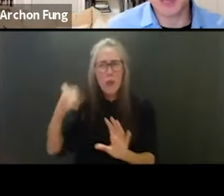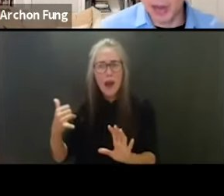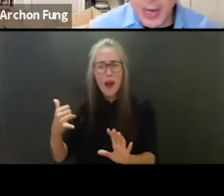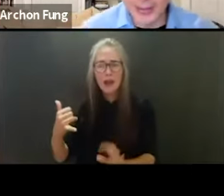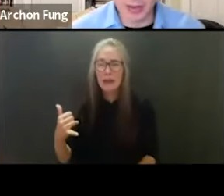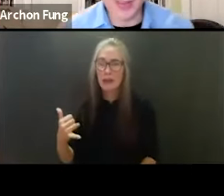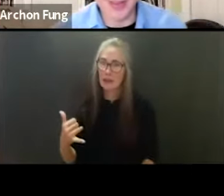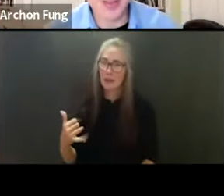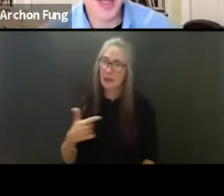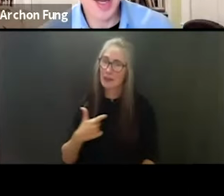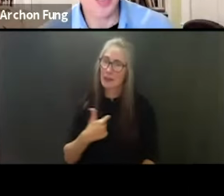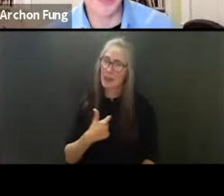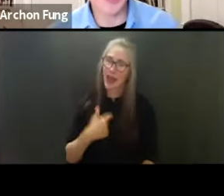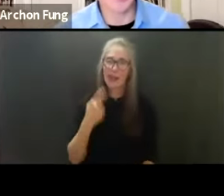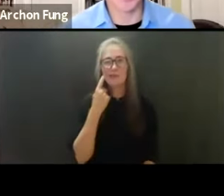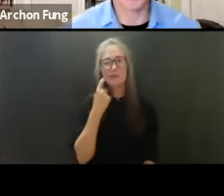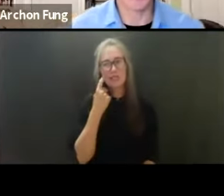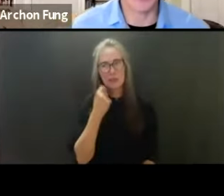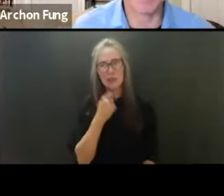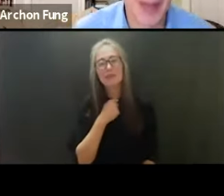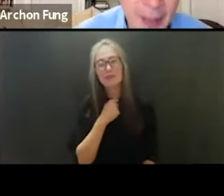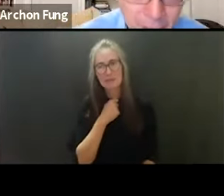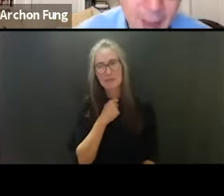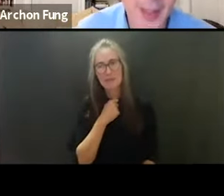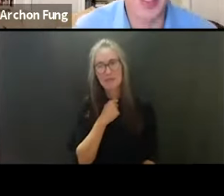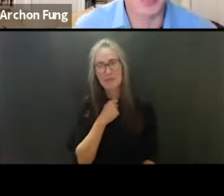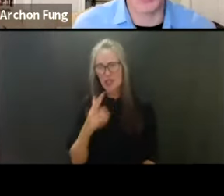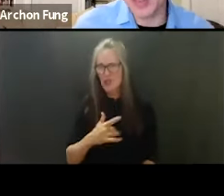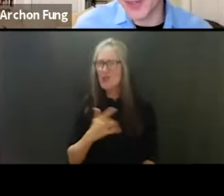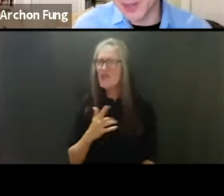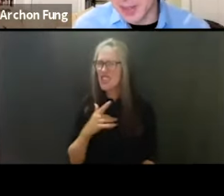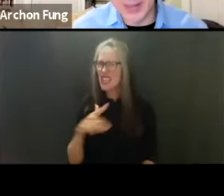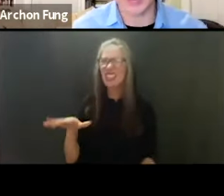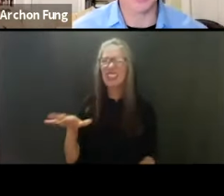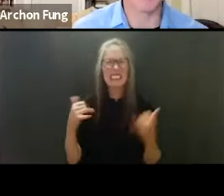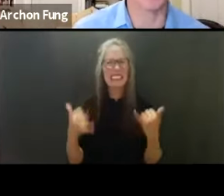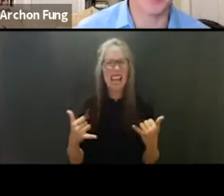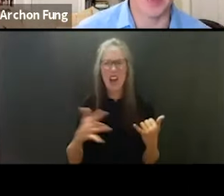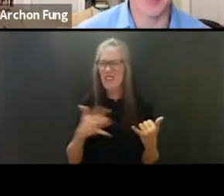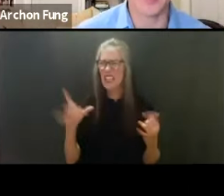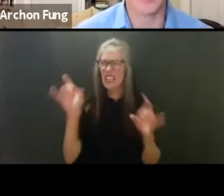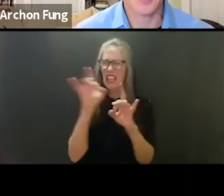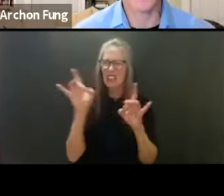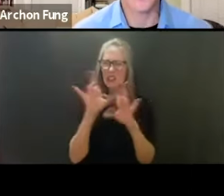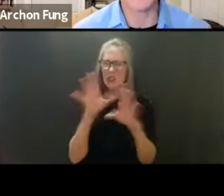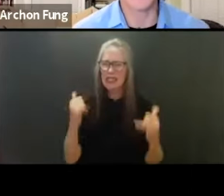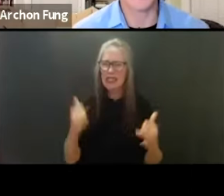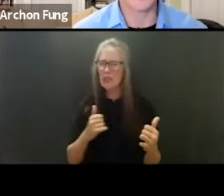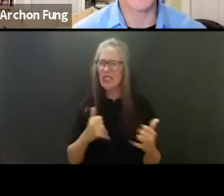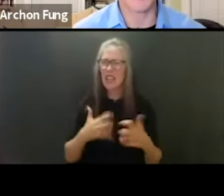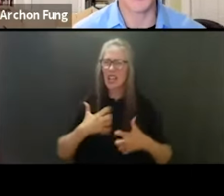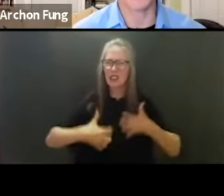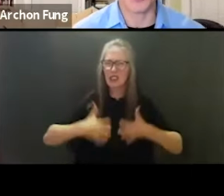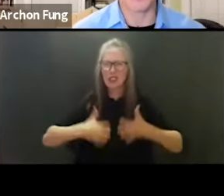or democratic crisis of any kind, right? But I believe, I suspect a lot of people in the audience feel